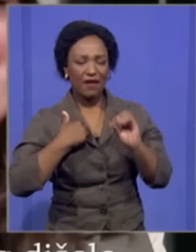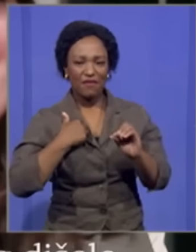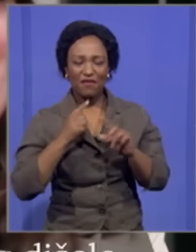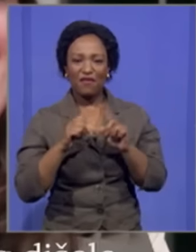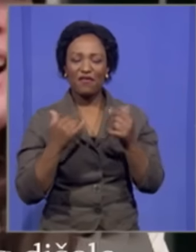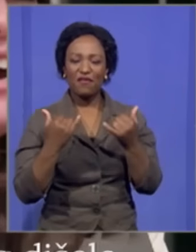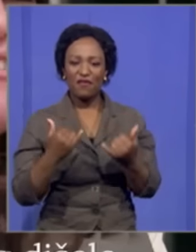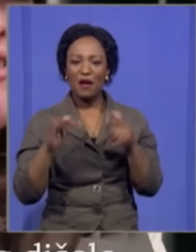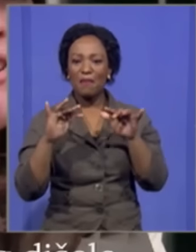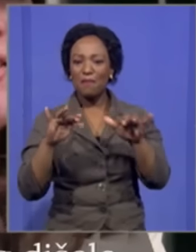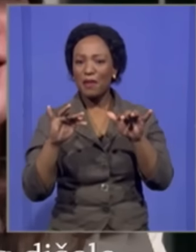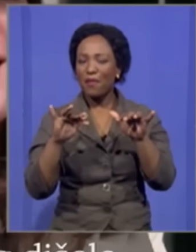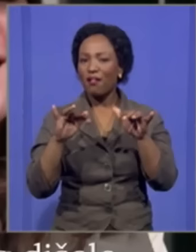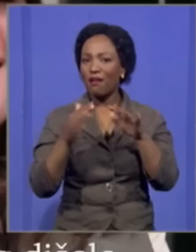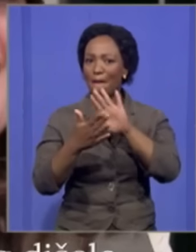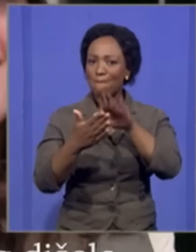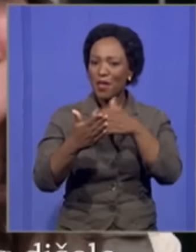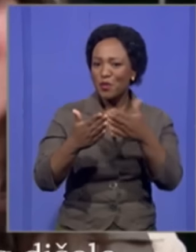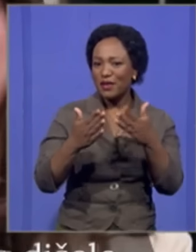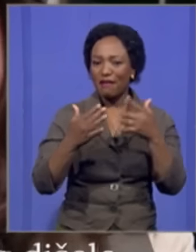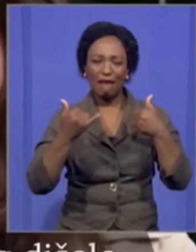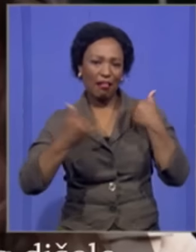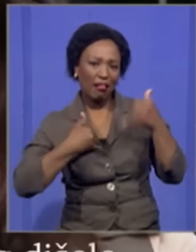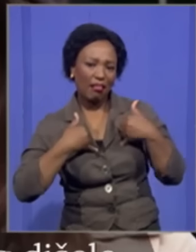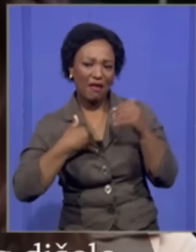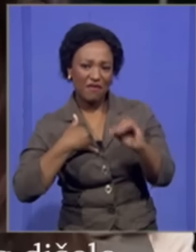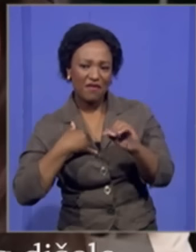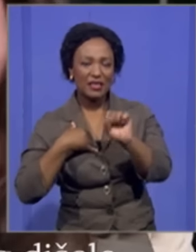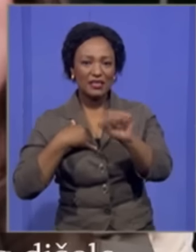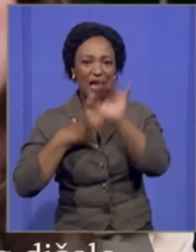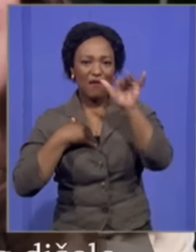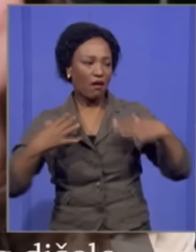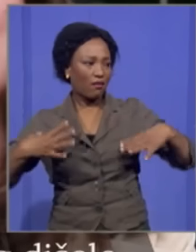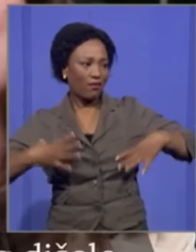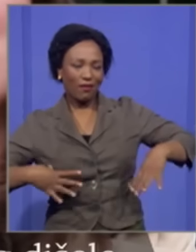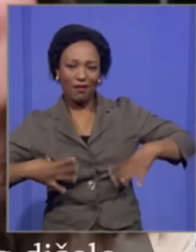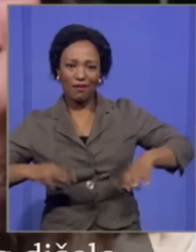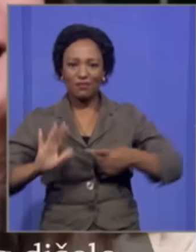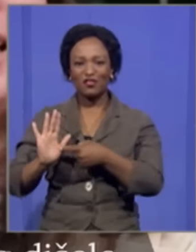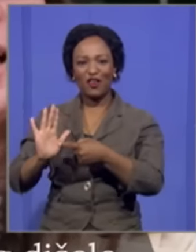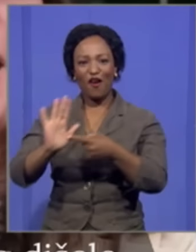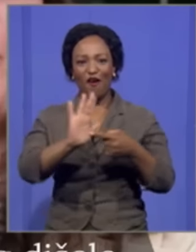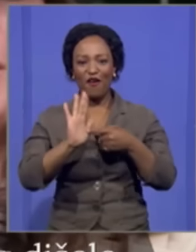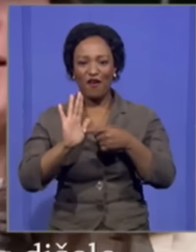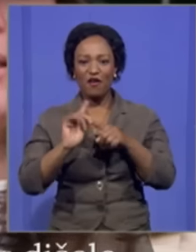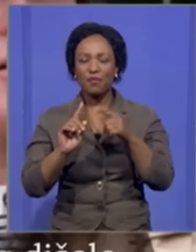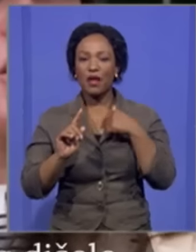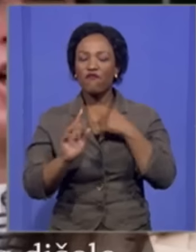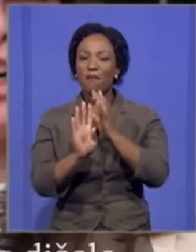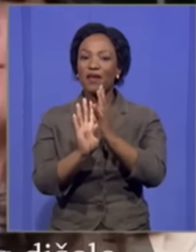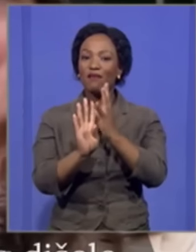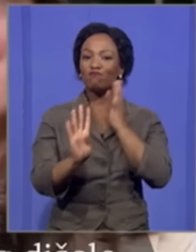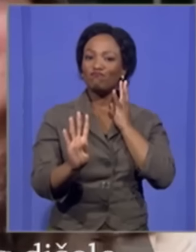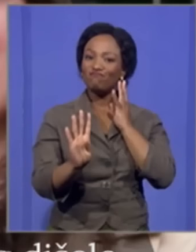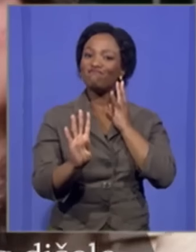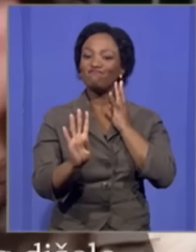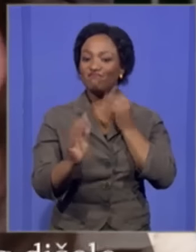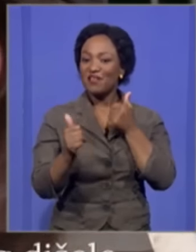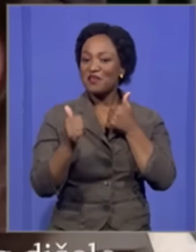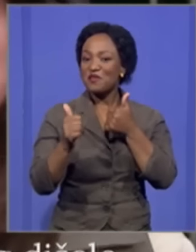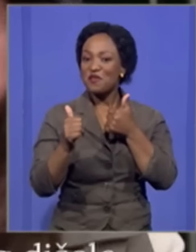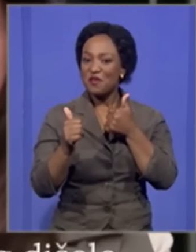music playing, everyone was out in their South African gear. So no, like standing in the line was good. We had